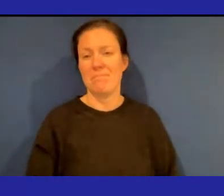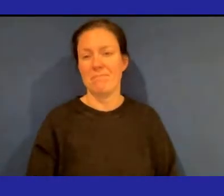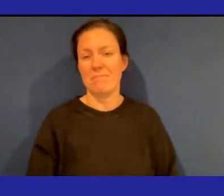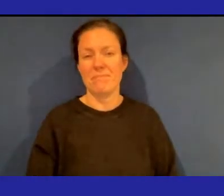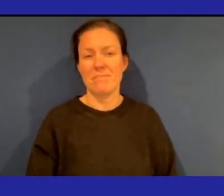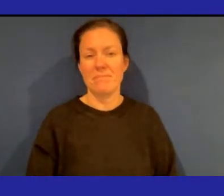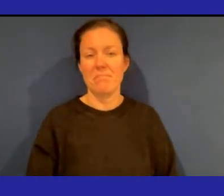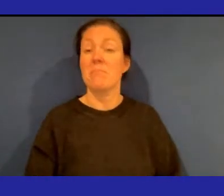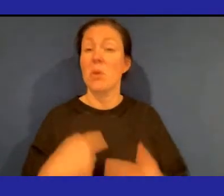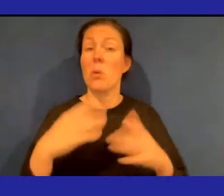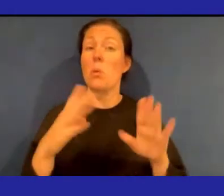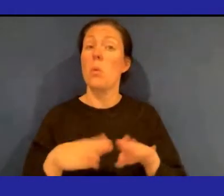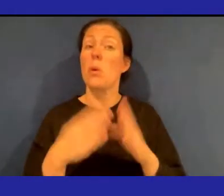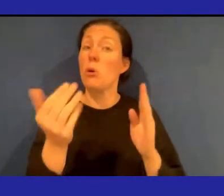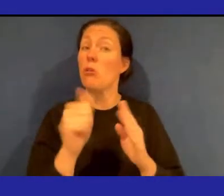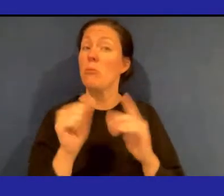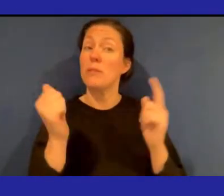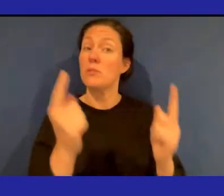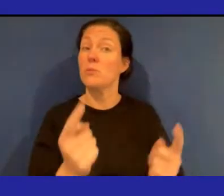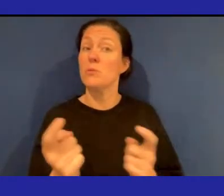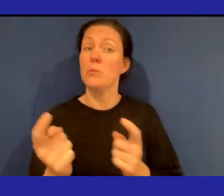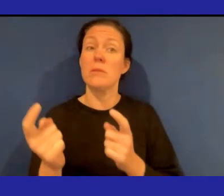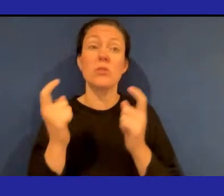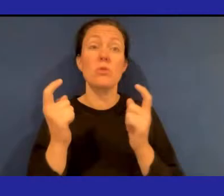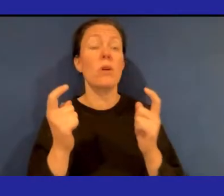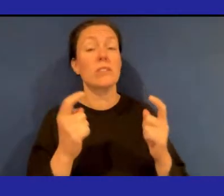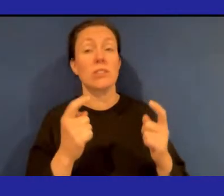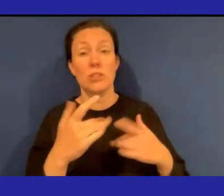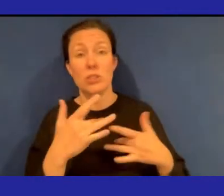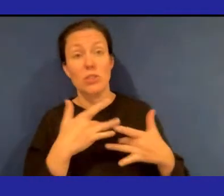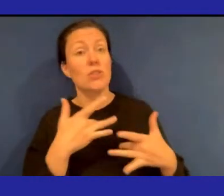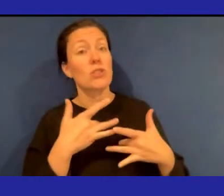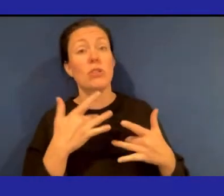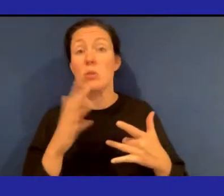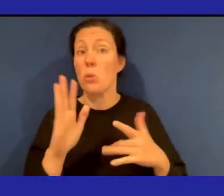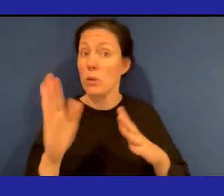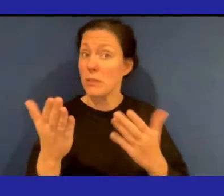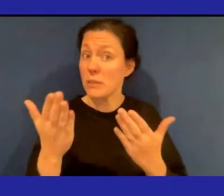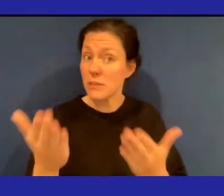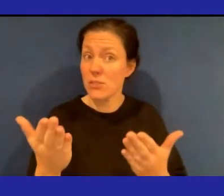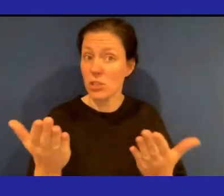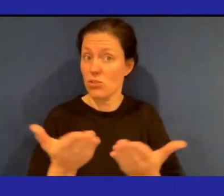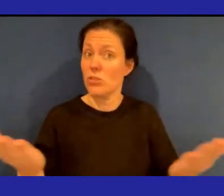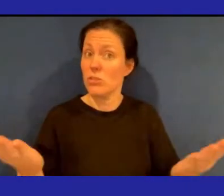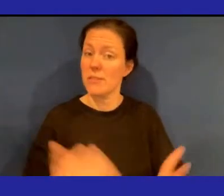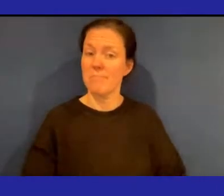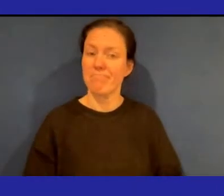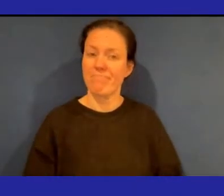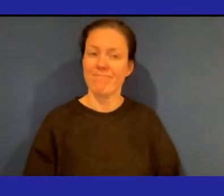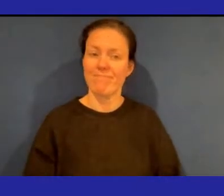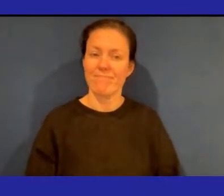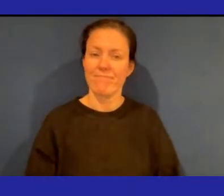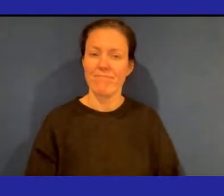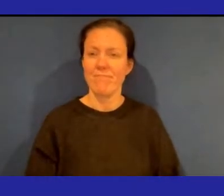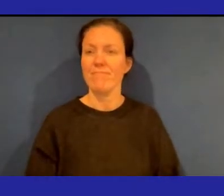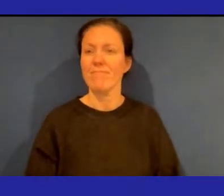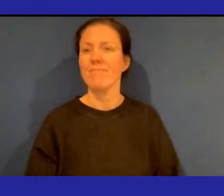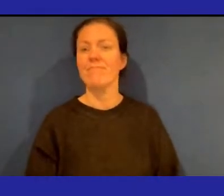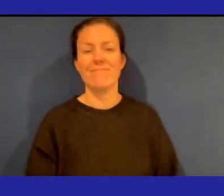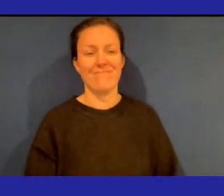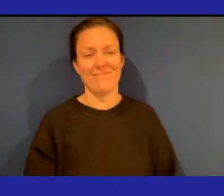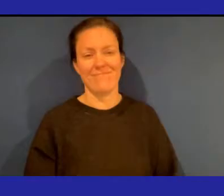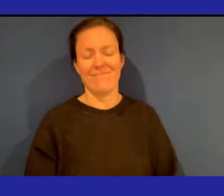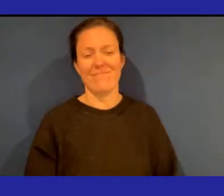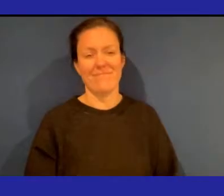any questions, any concerns, or any suggestions that you may have for Queens Hospital. Thank you. Very good.